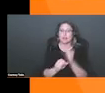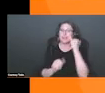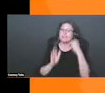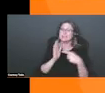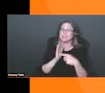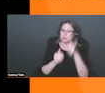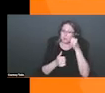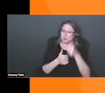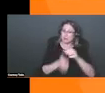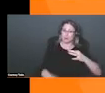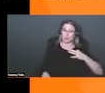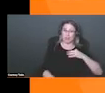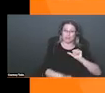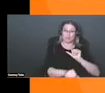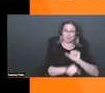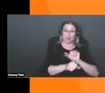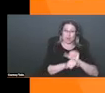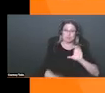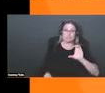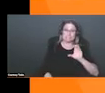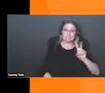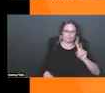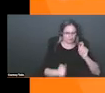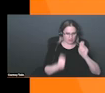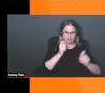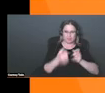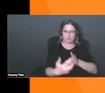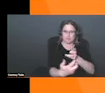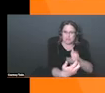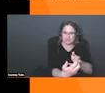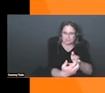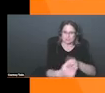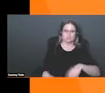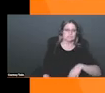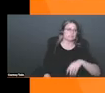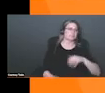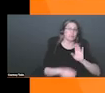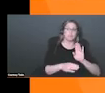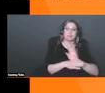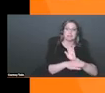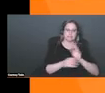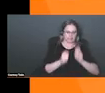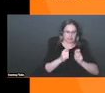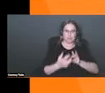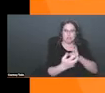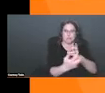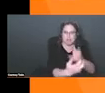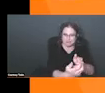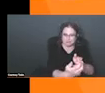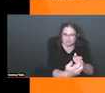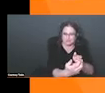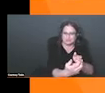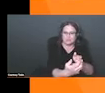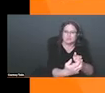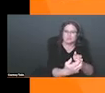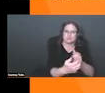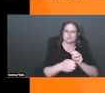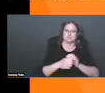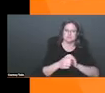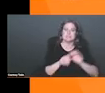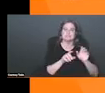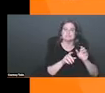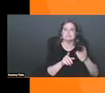have to tailor your CV. You have to tailor your business to meet what they're looking